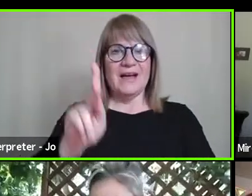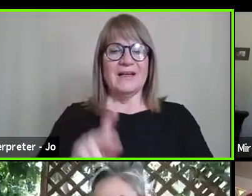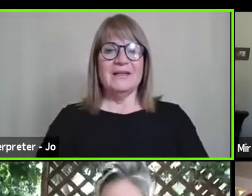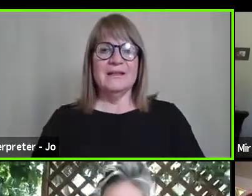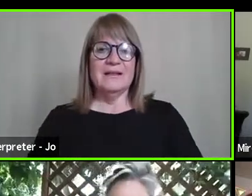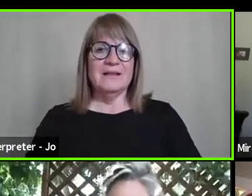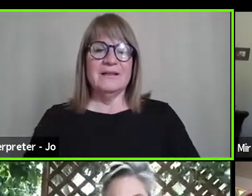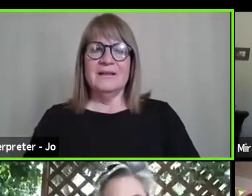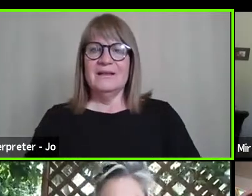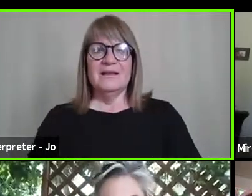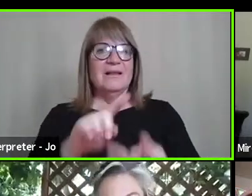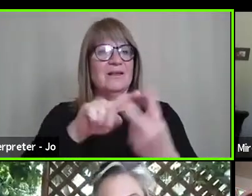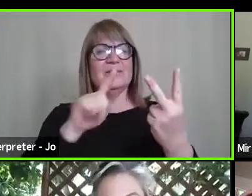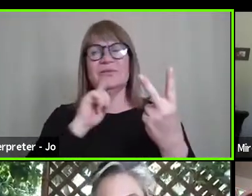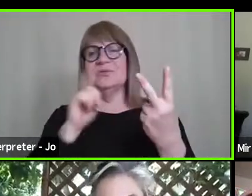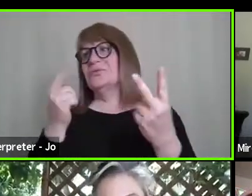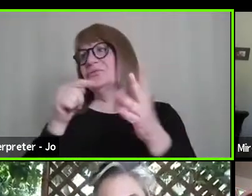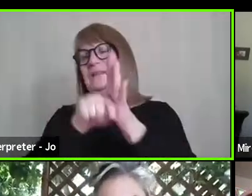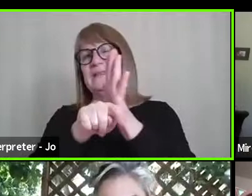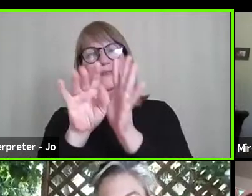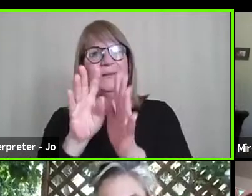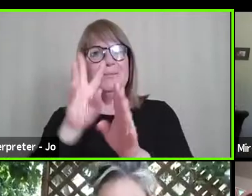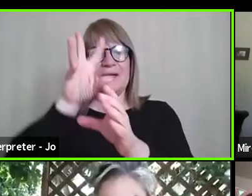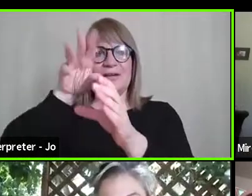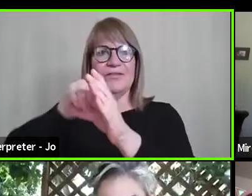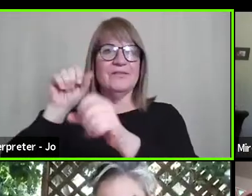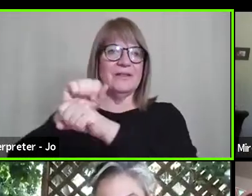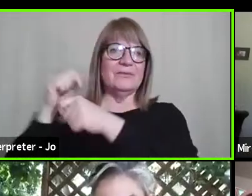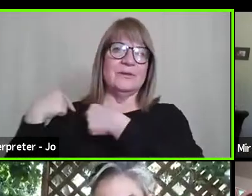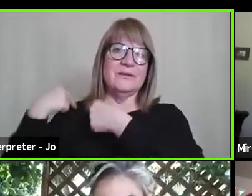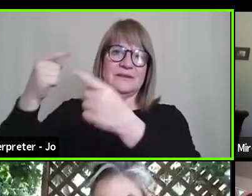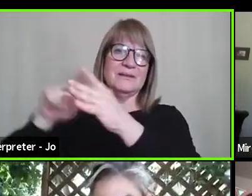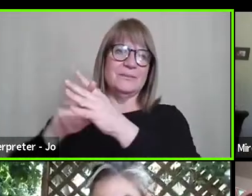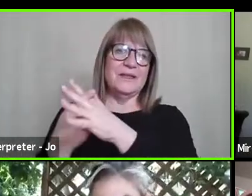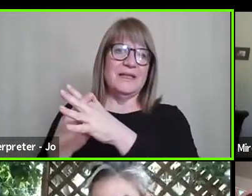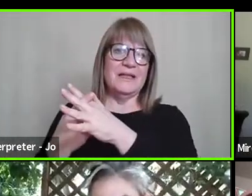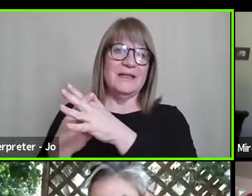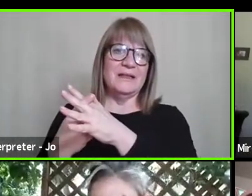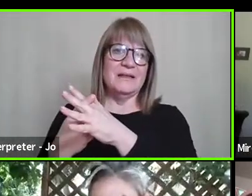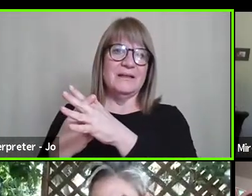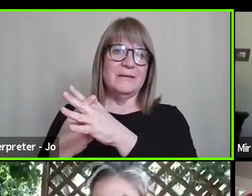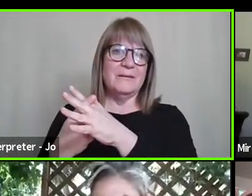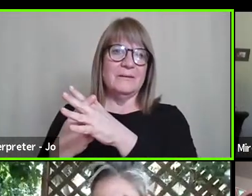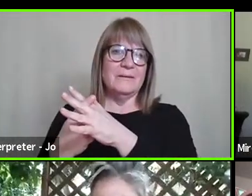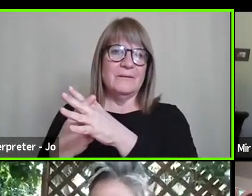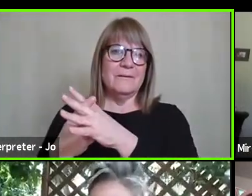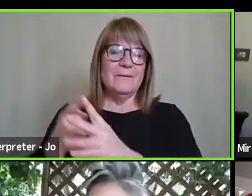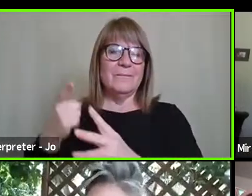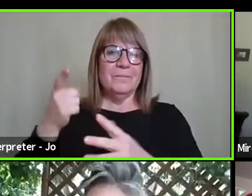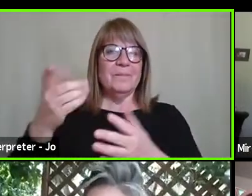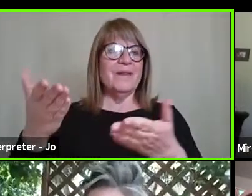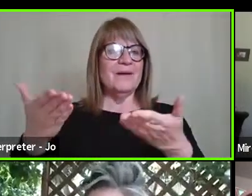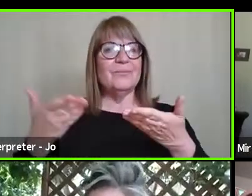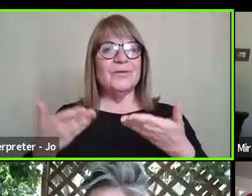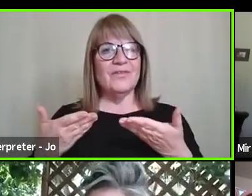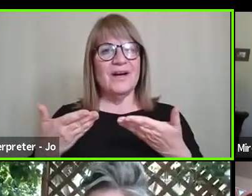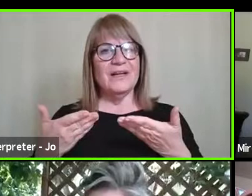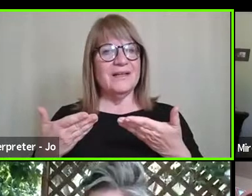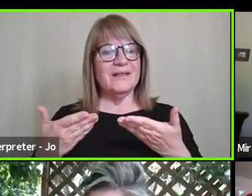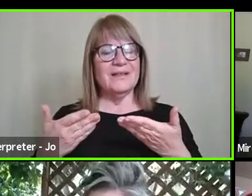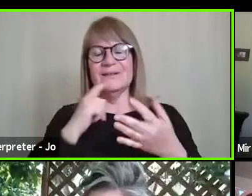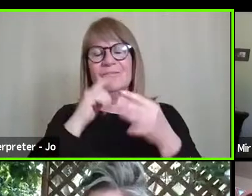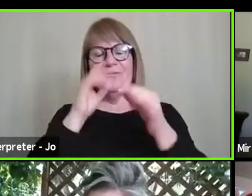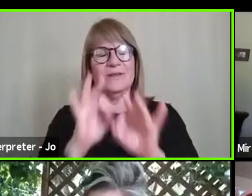so critically involved in this work since the very beginning and um that they've provided the really